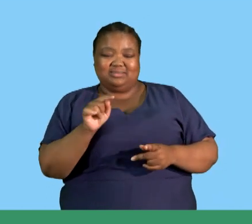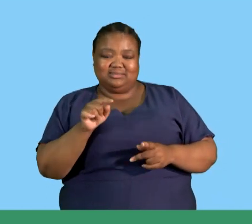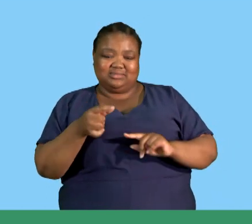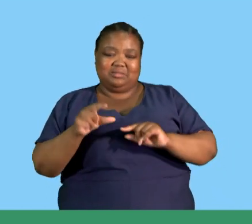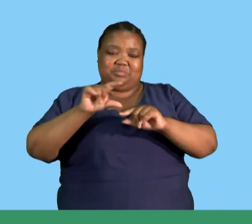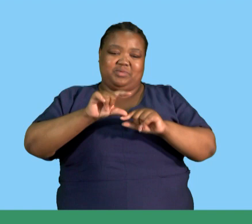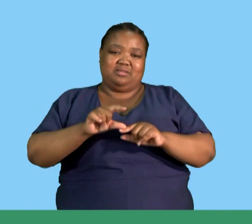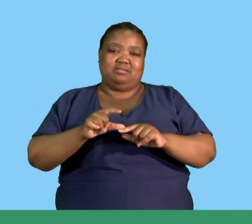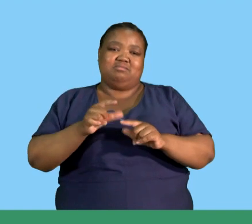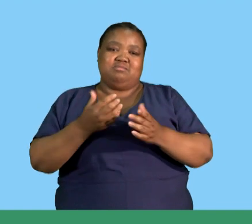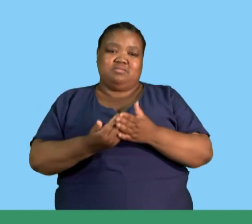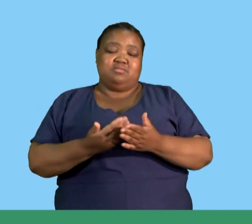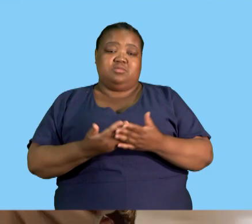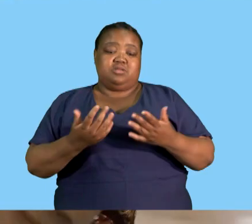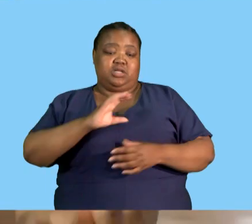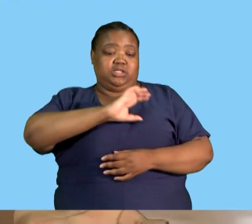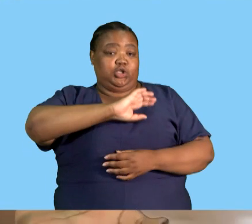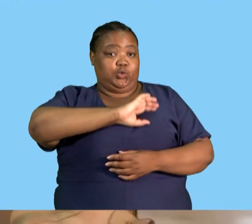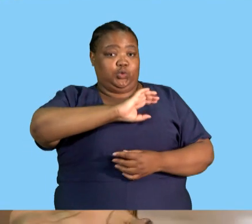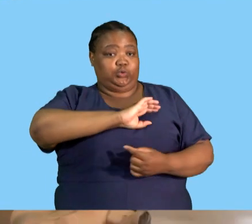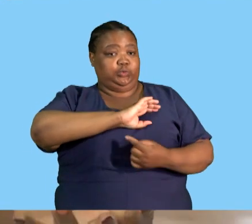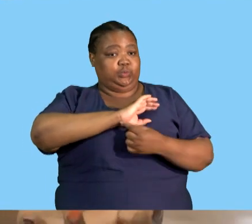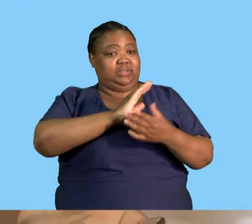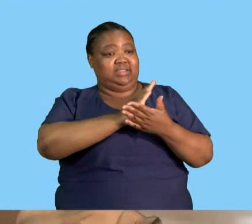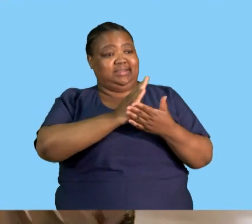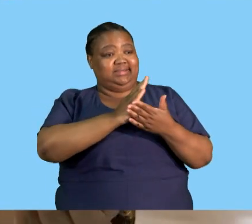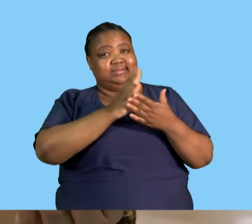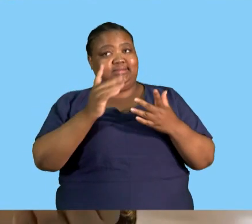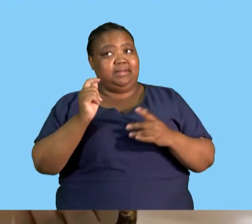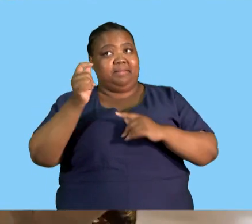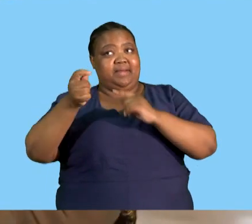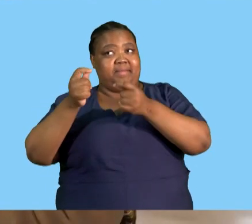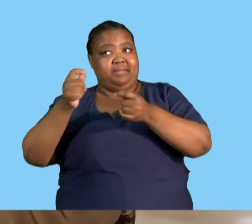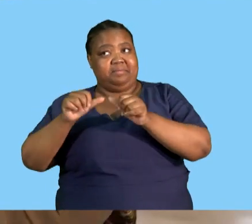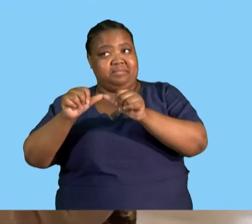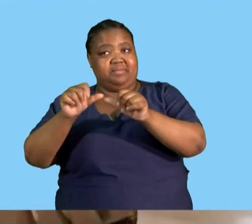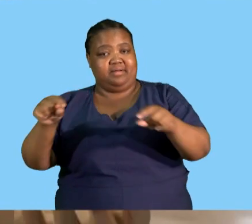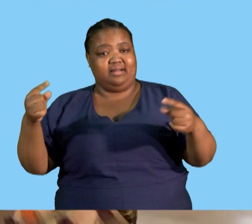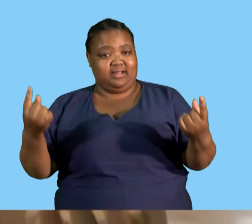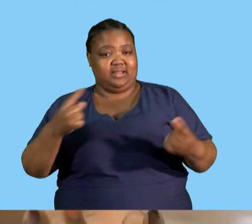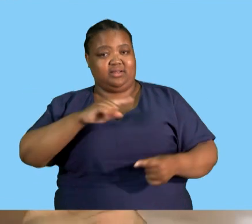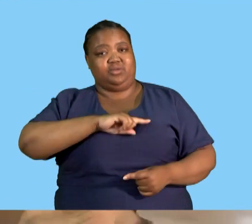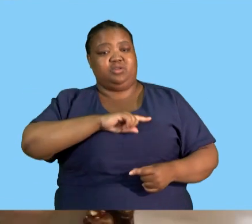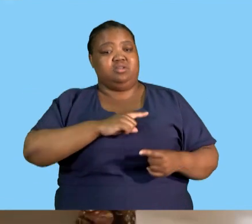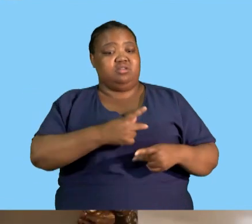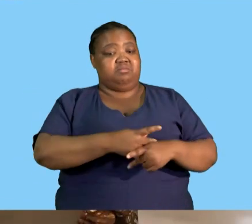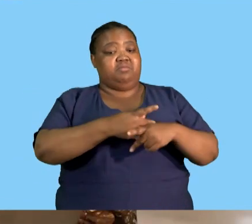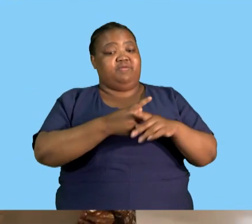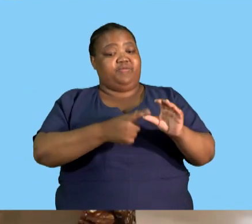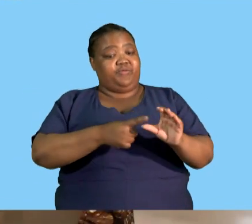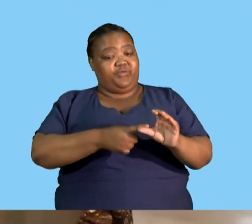as well. And eventually it will make maybe some of our consumers not being able to come and support us. Why? Because we have increased